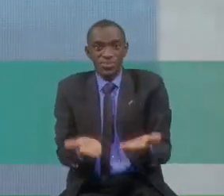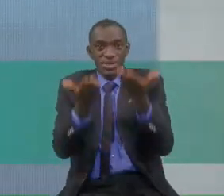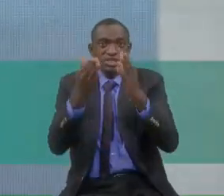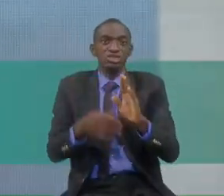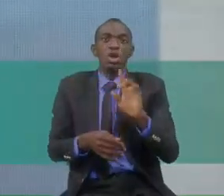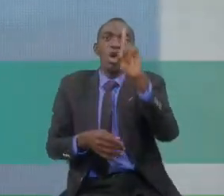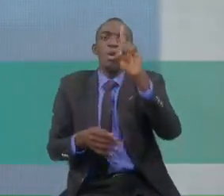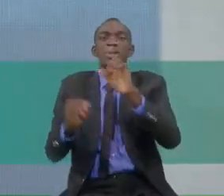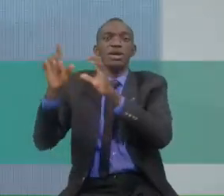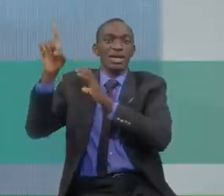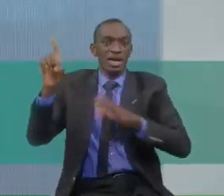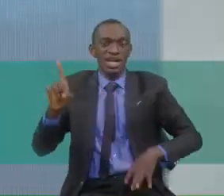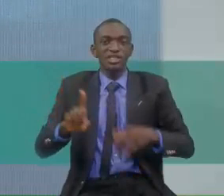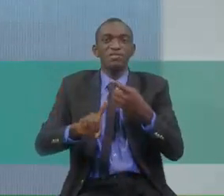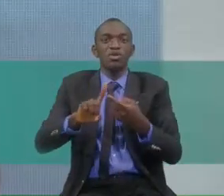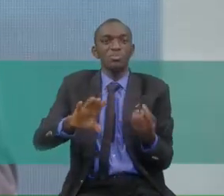the dead shall